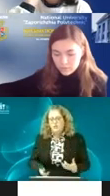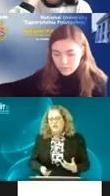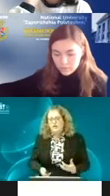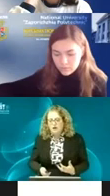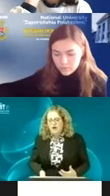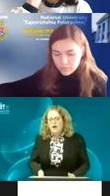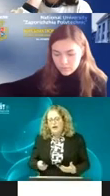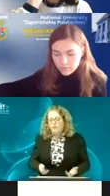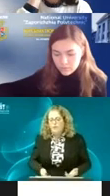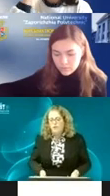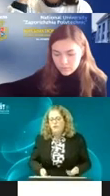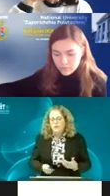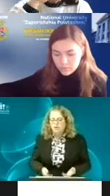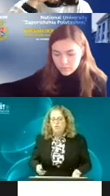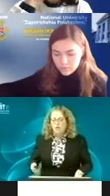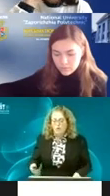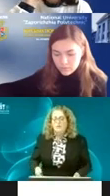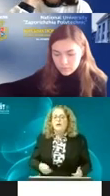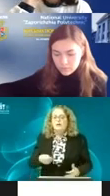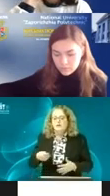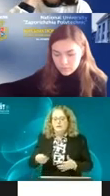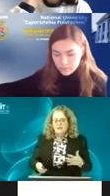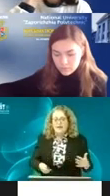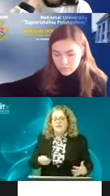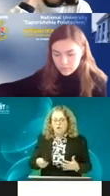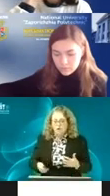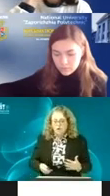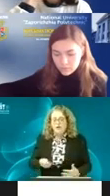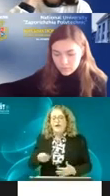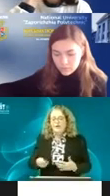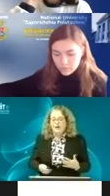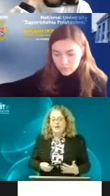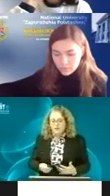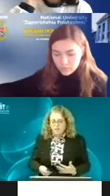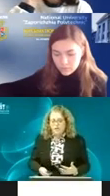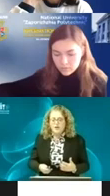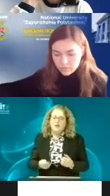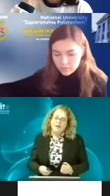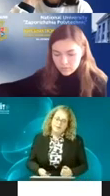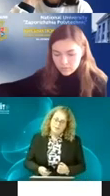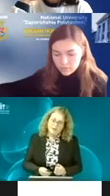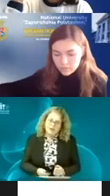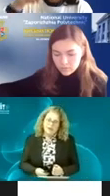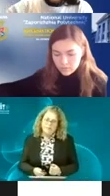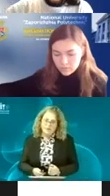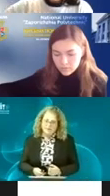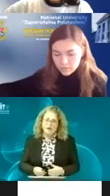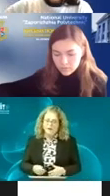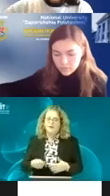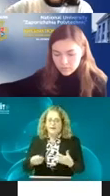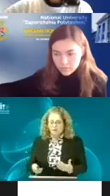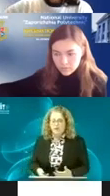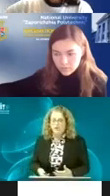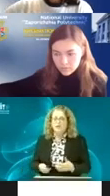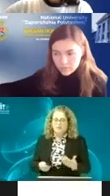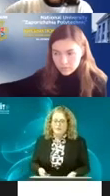speech in the car. And of course, social robots, that is a technology and an industry that is coming